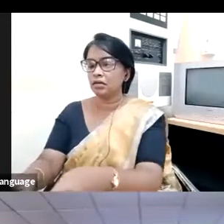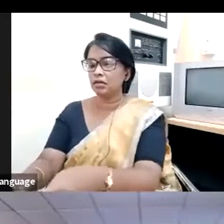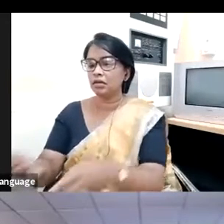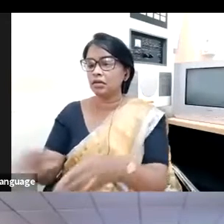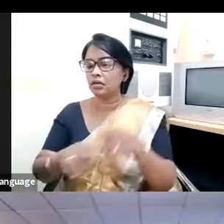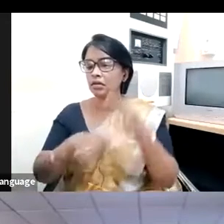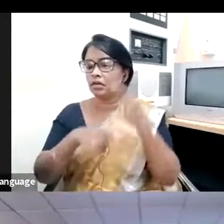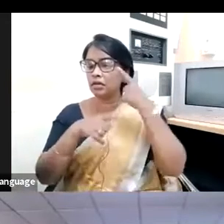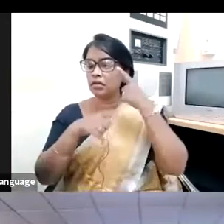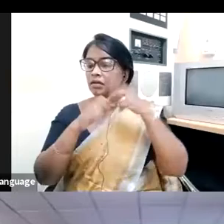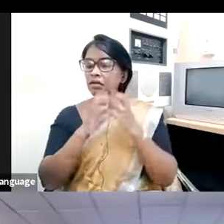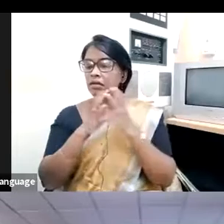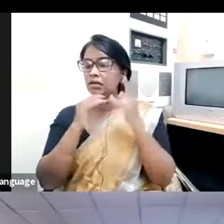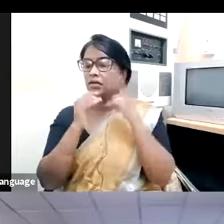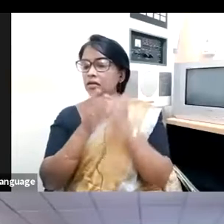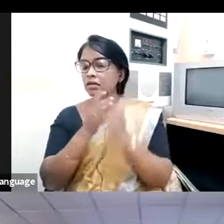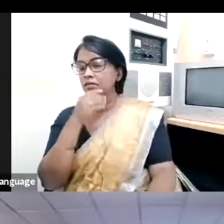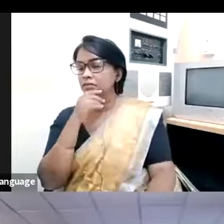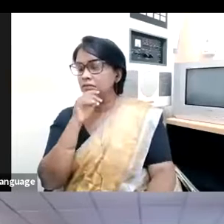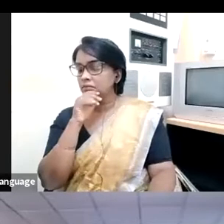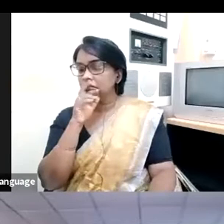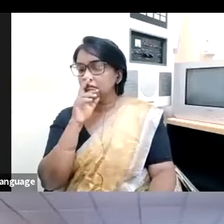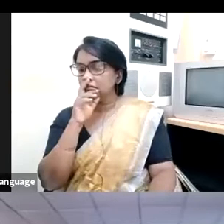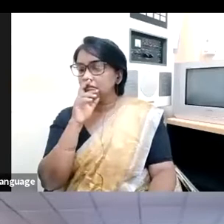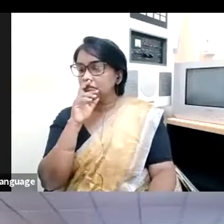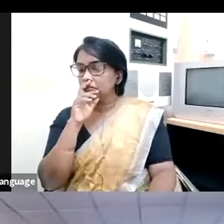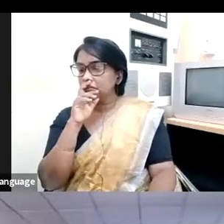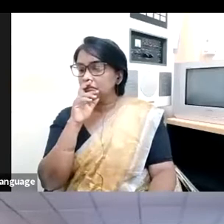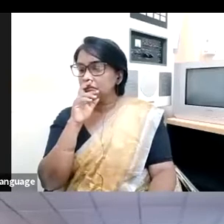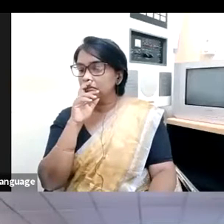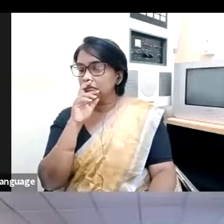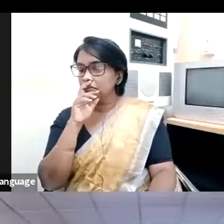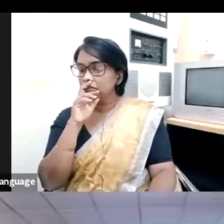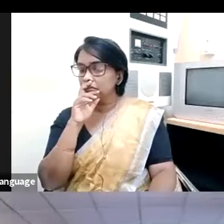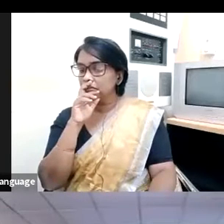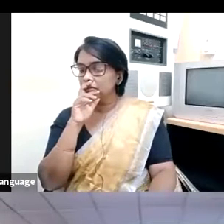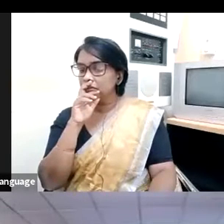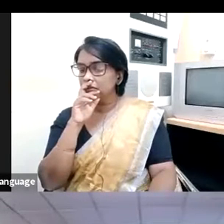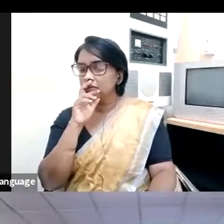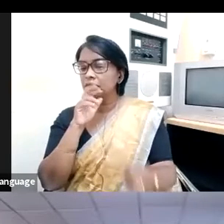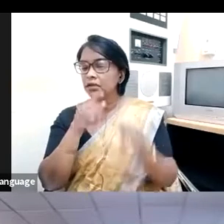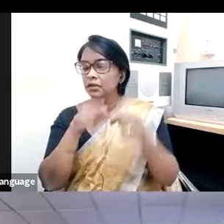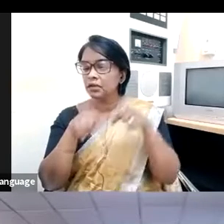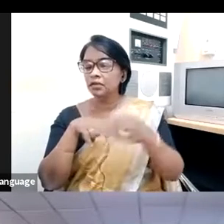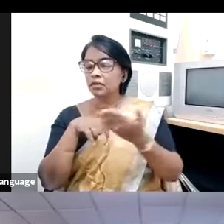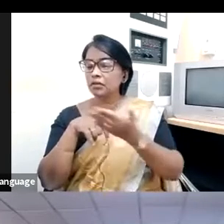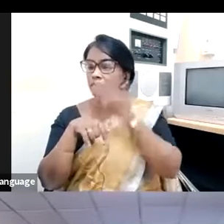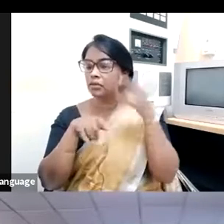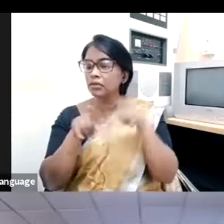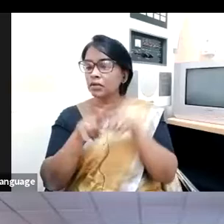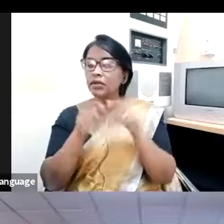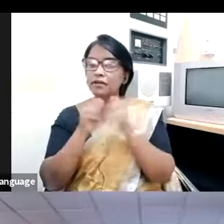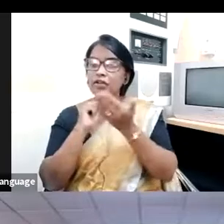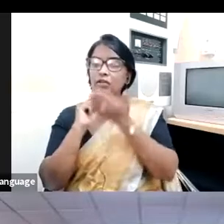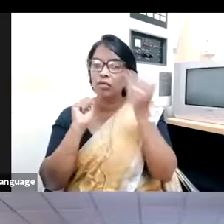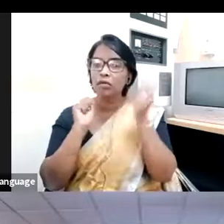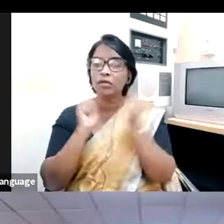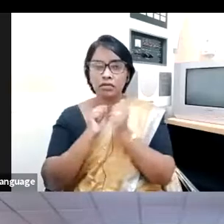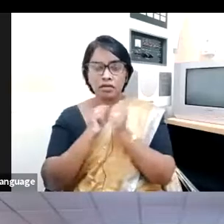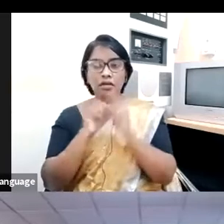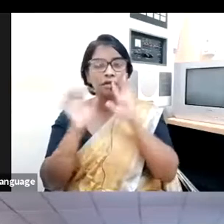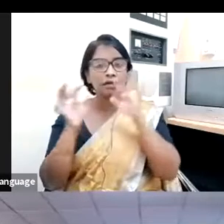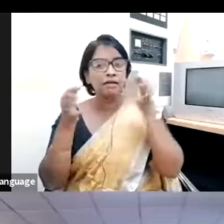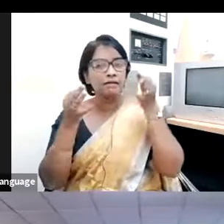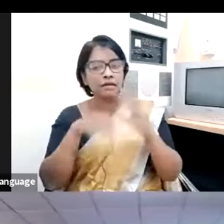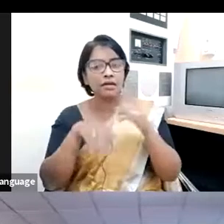can do something. Let us do what we can do in a scientific or science-led rational basis.